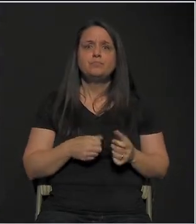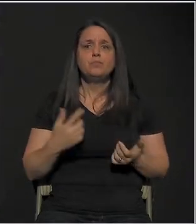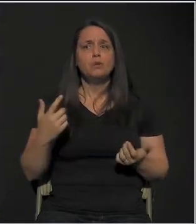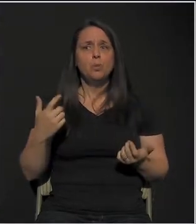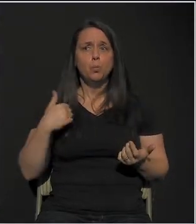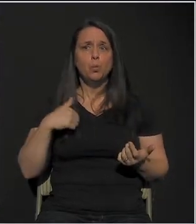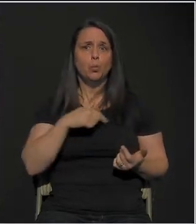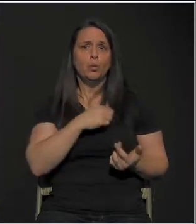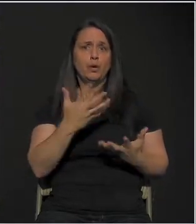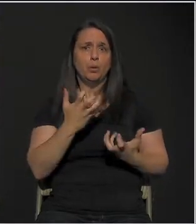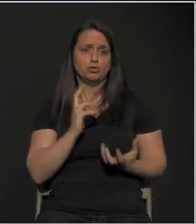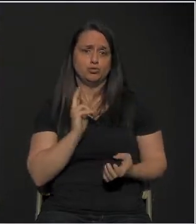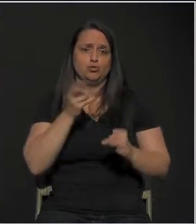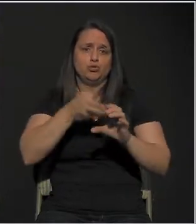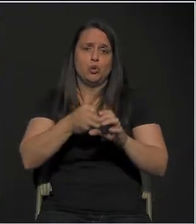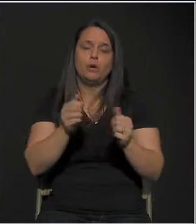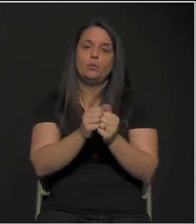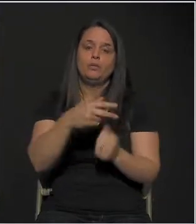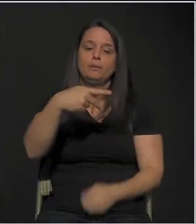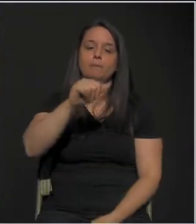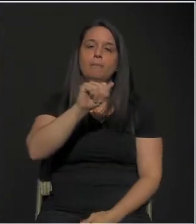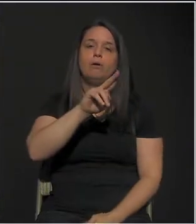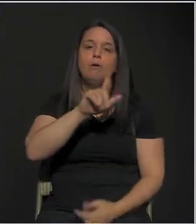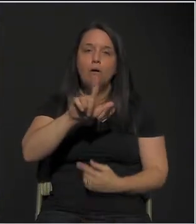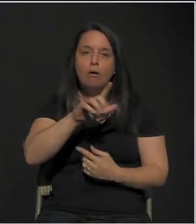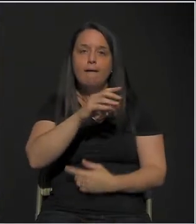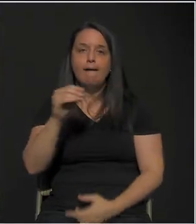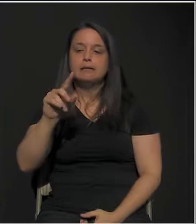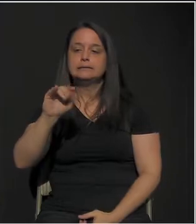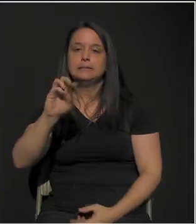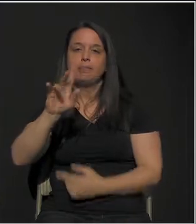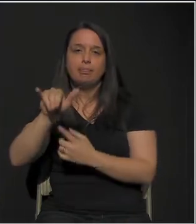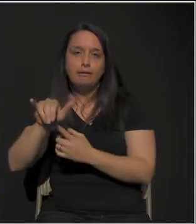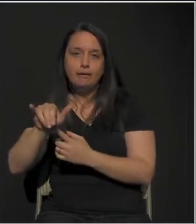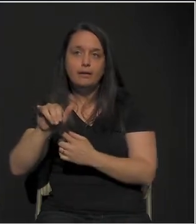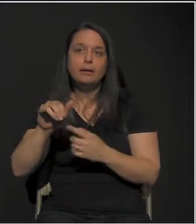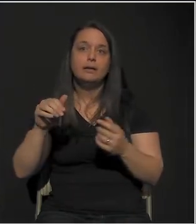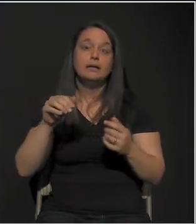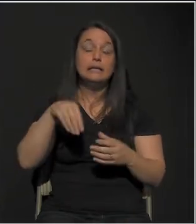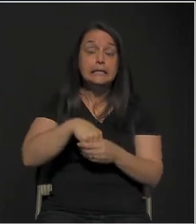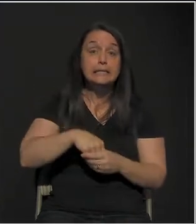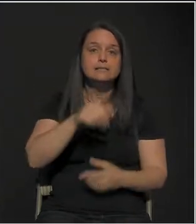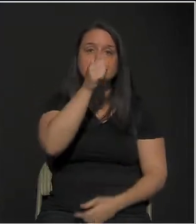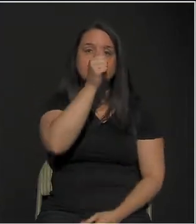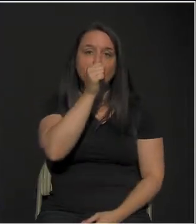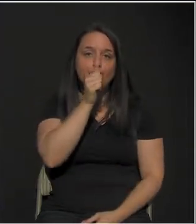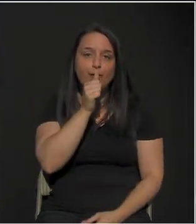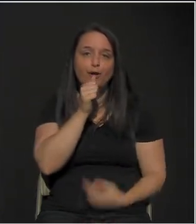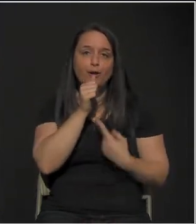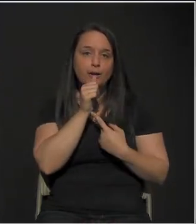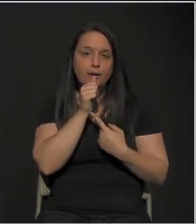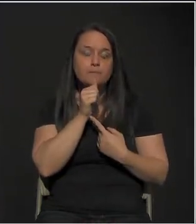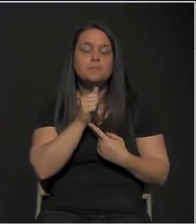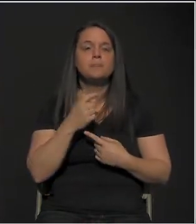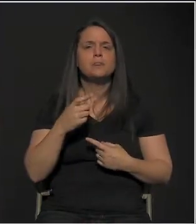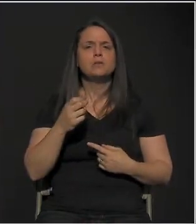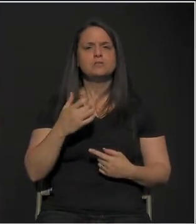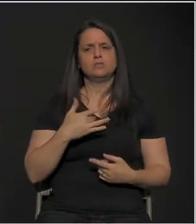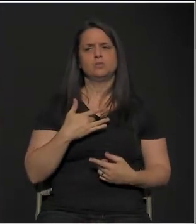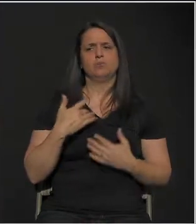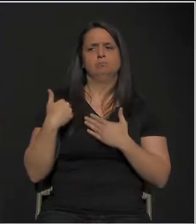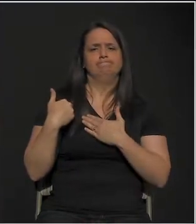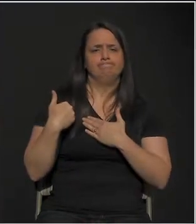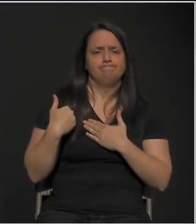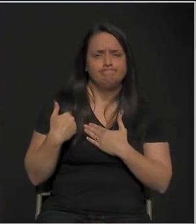join with Paul and with Timothy in suffering. And what does that suffering mean? It means we are so burdened by the